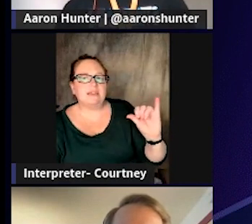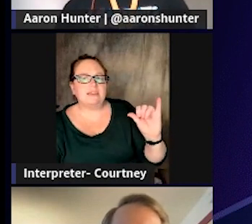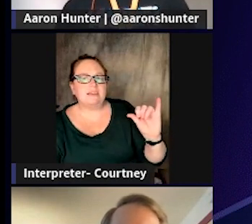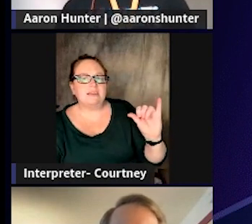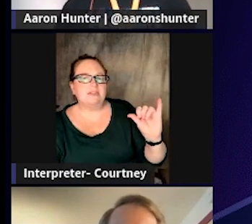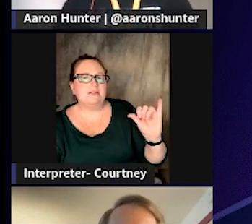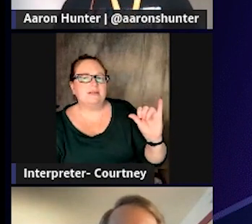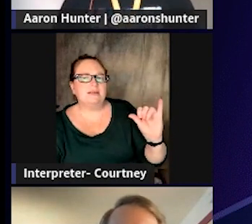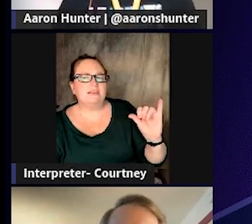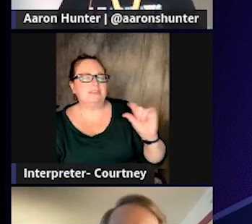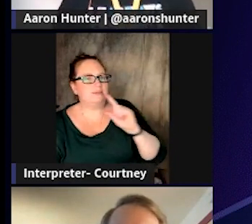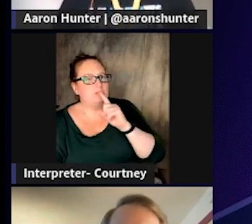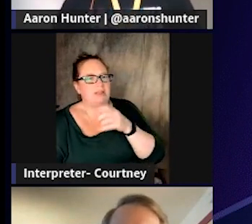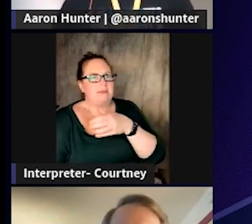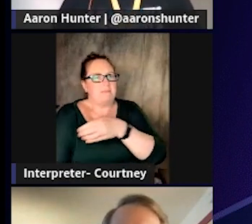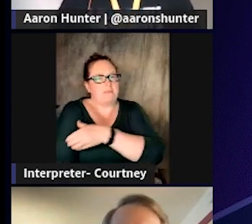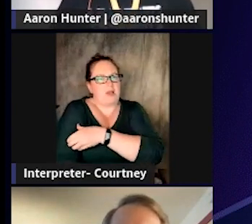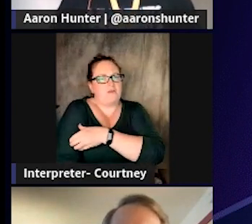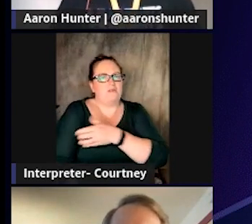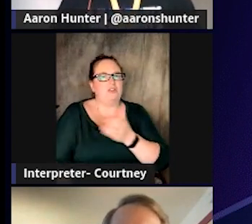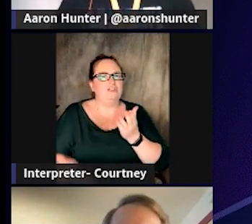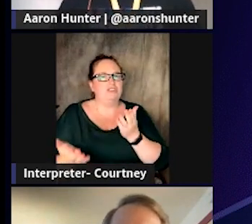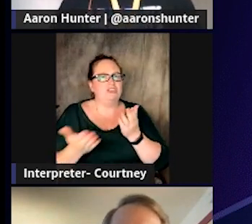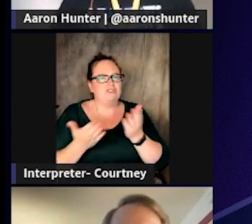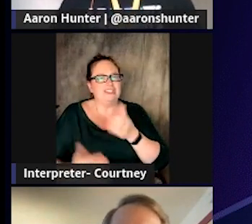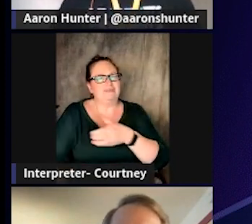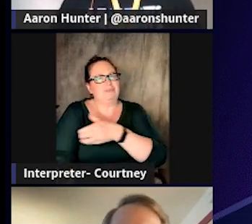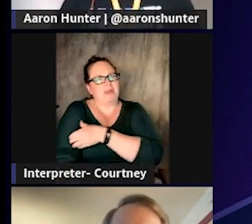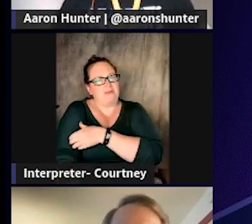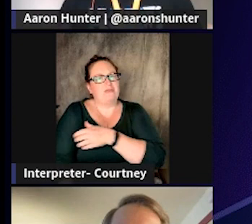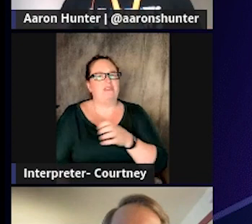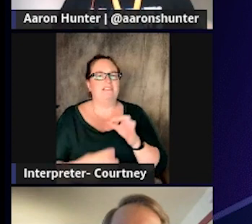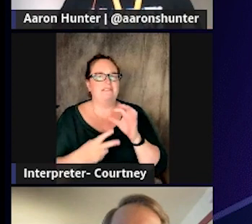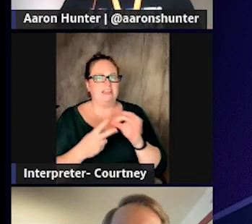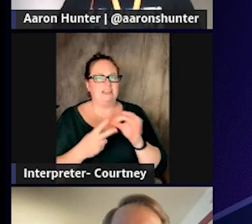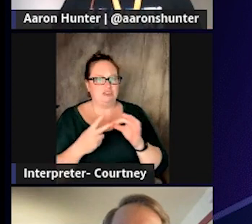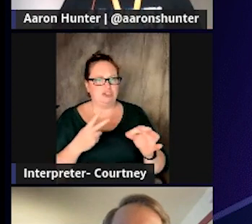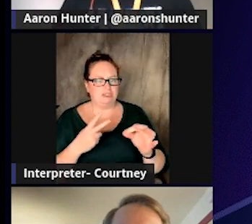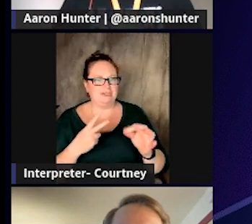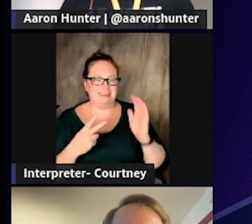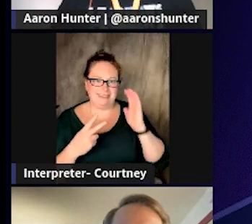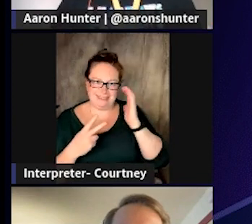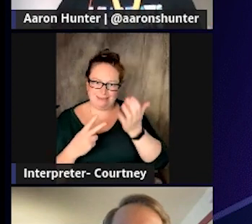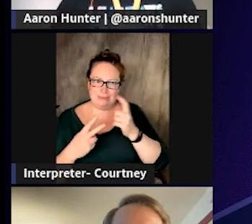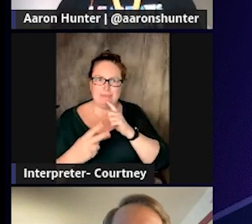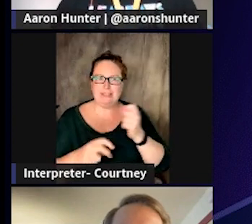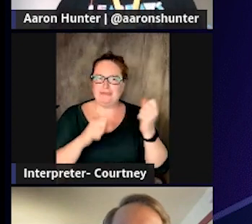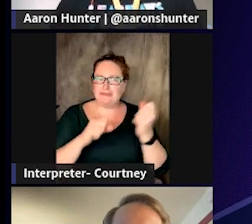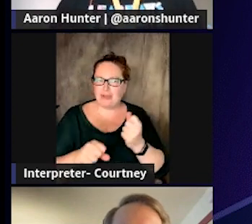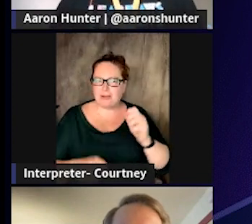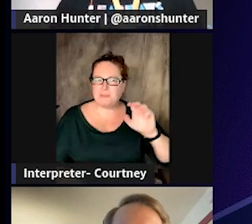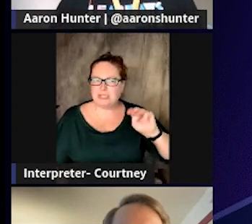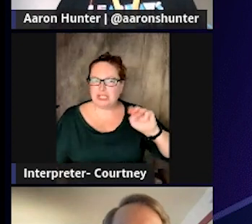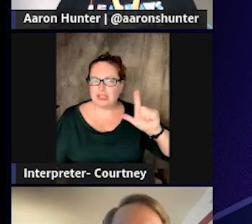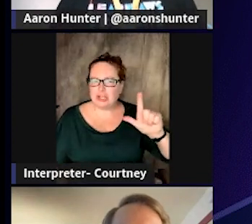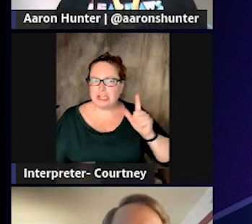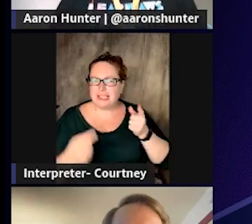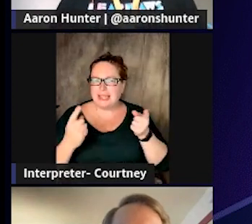some pretty powerful services or pretty powerful features. It seems like there's some pretty strong machine learning going behind the scenes